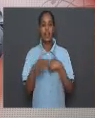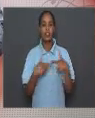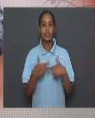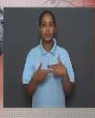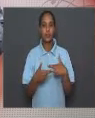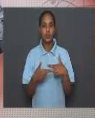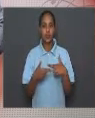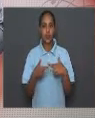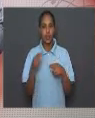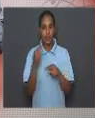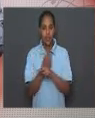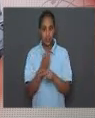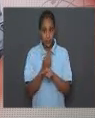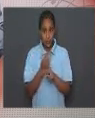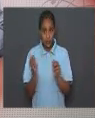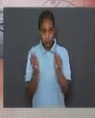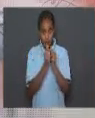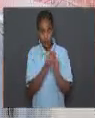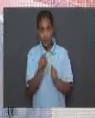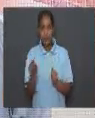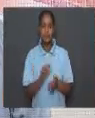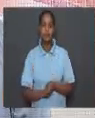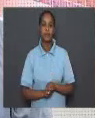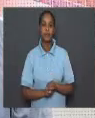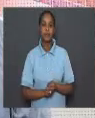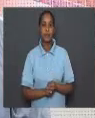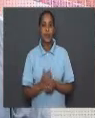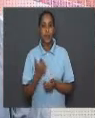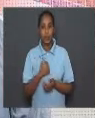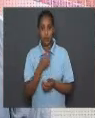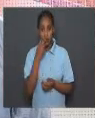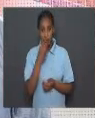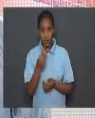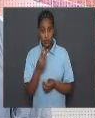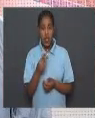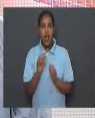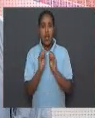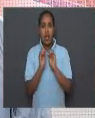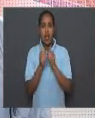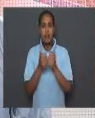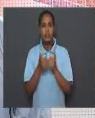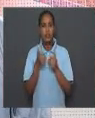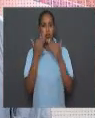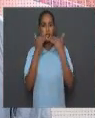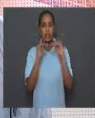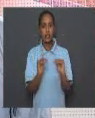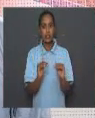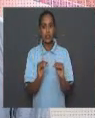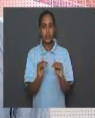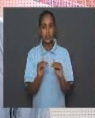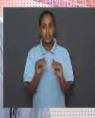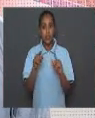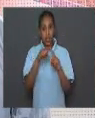reactions that take place within them. We will be looking at how the concentration of